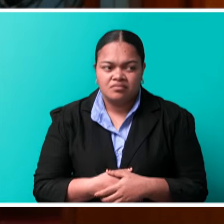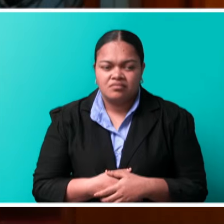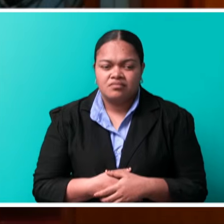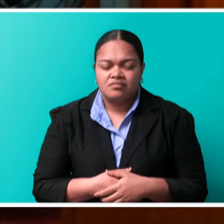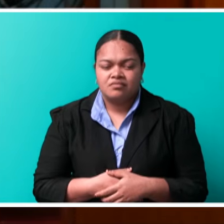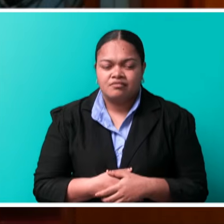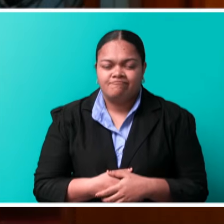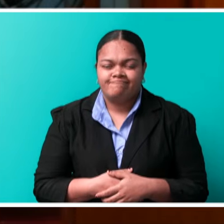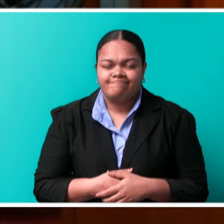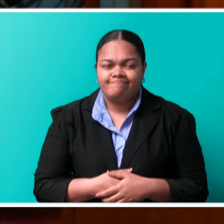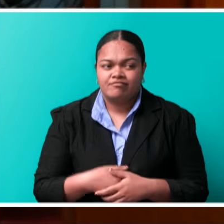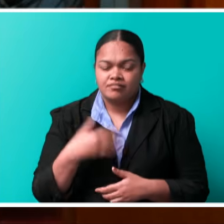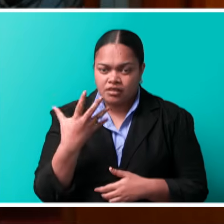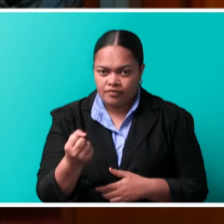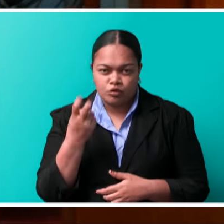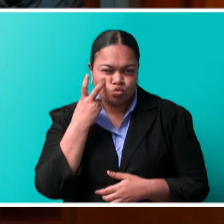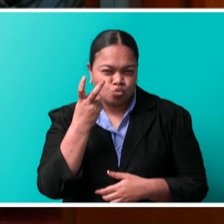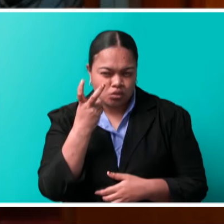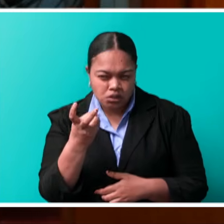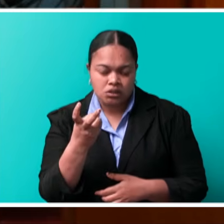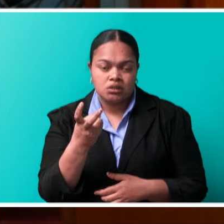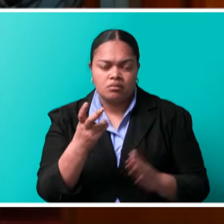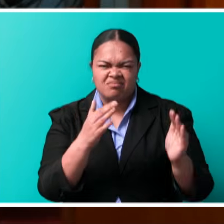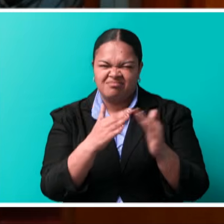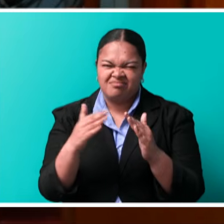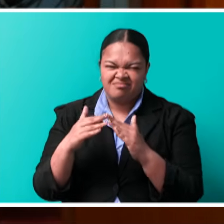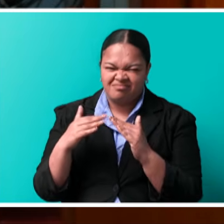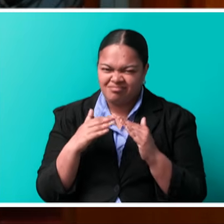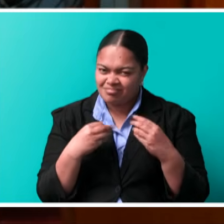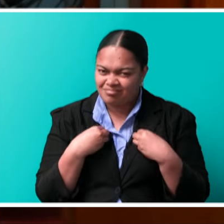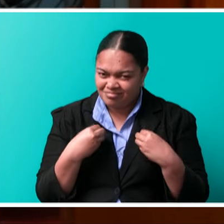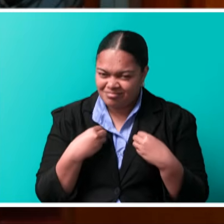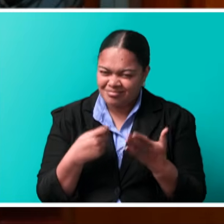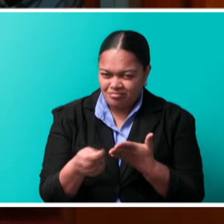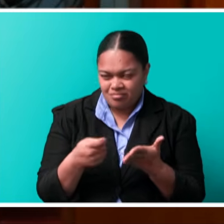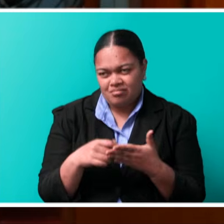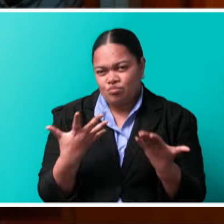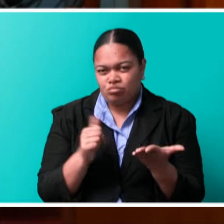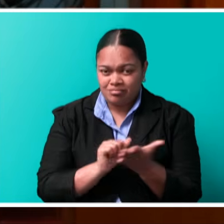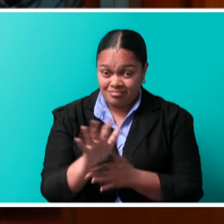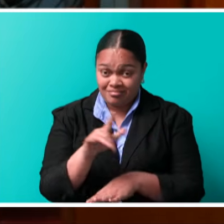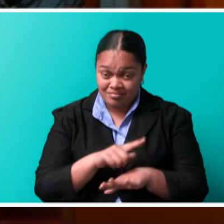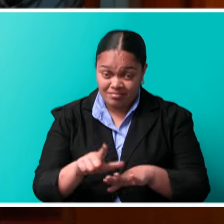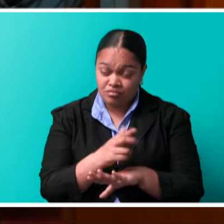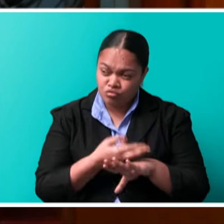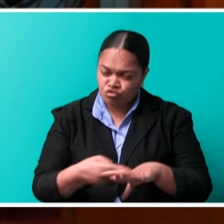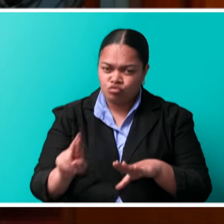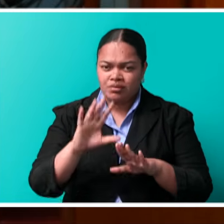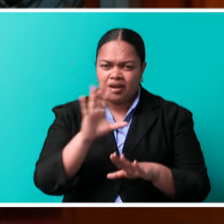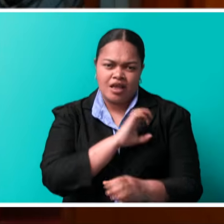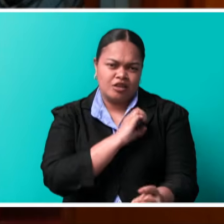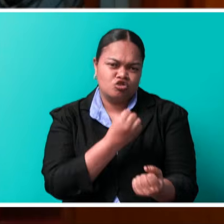That is across tourism, real estate, digital infrastructure, renewable energy,